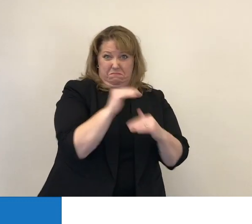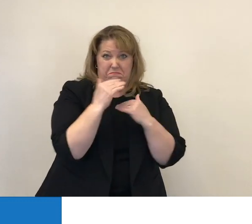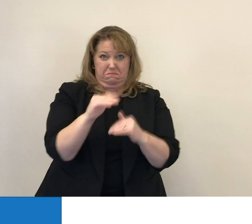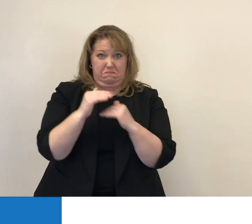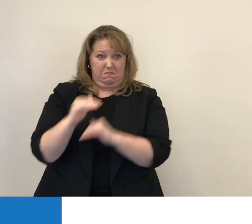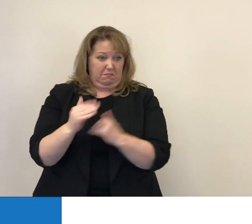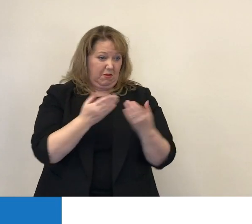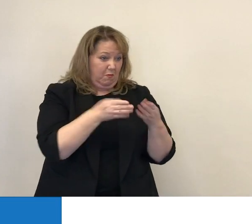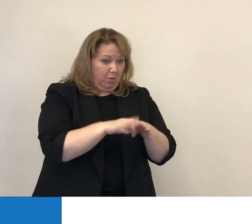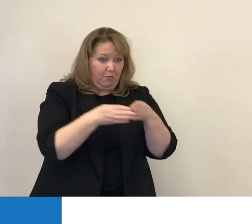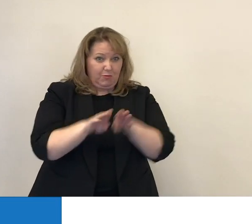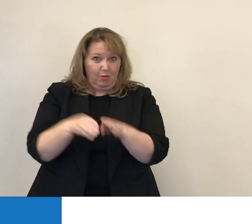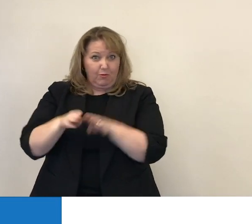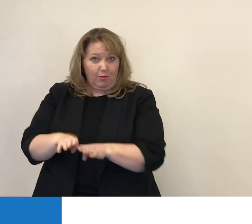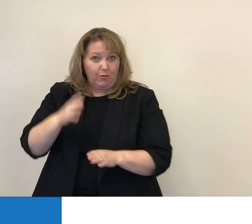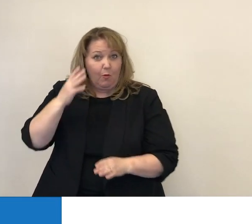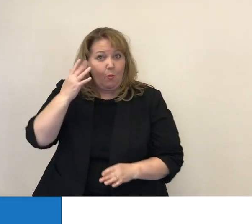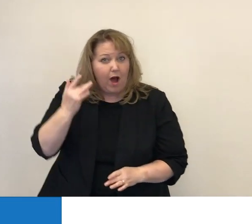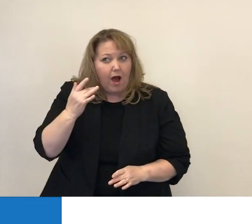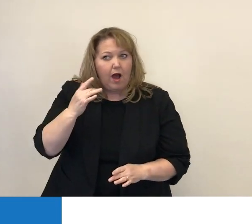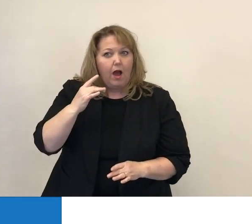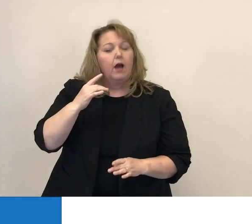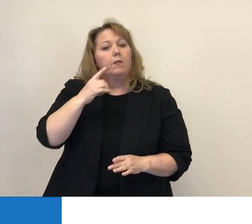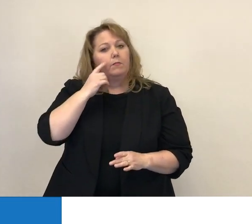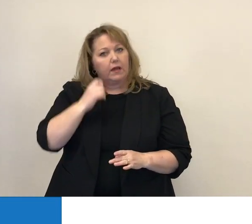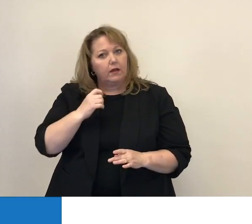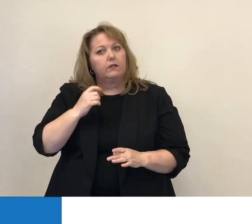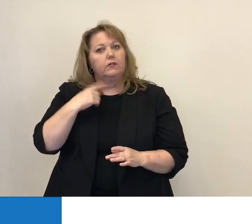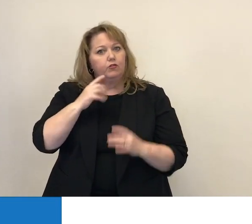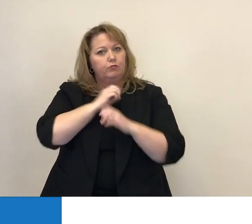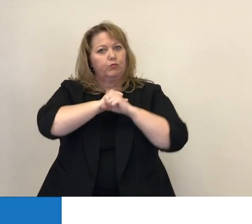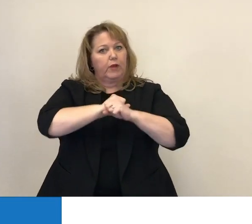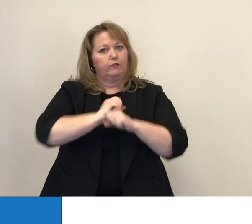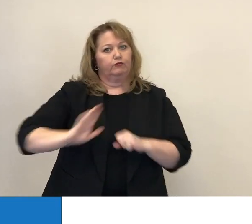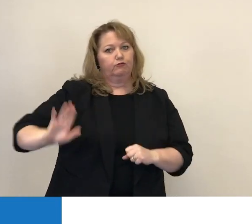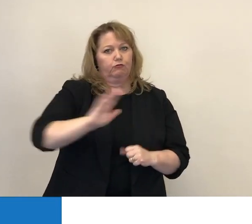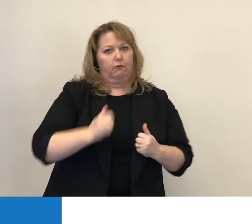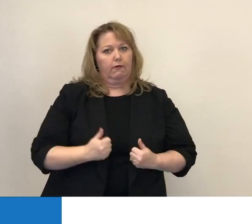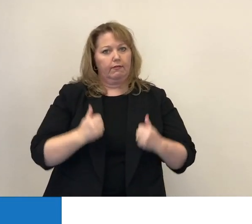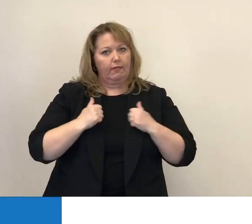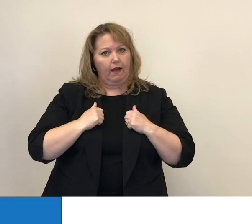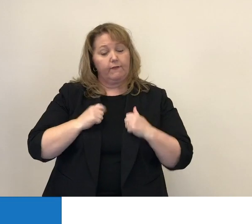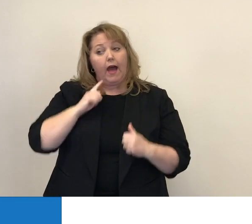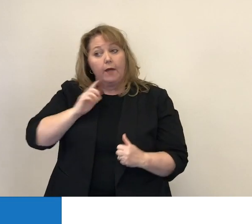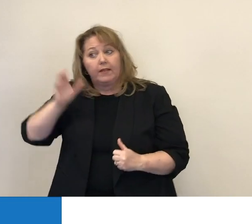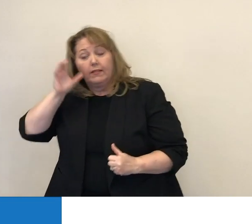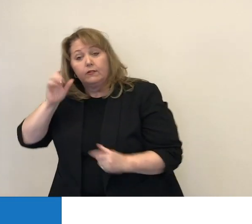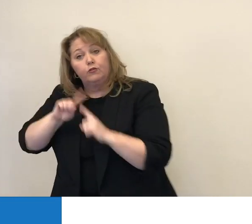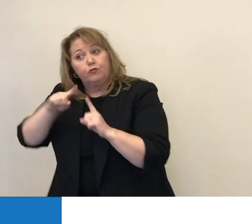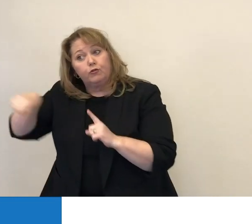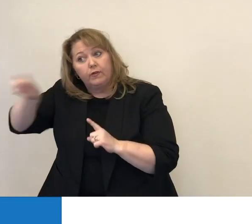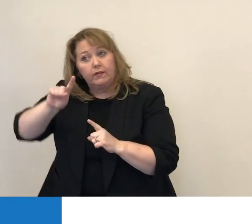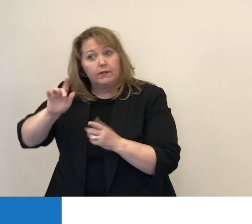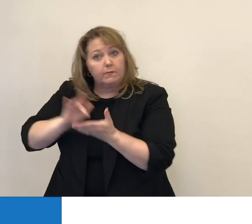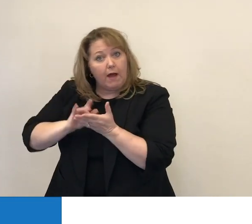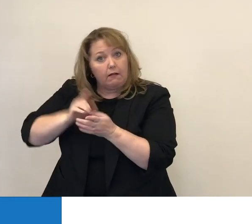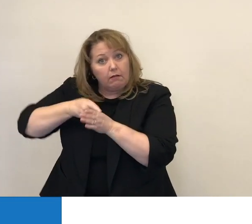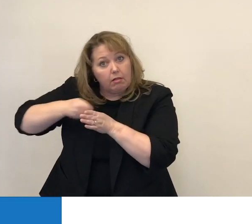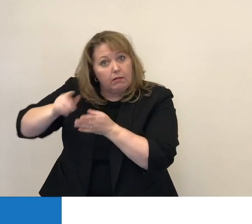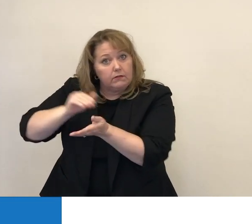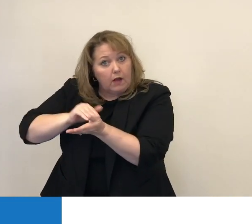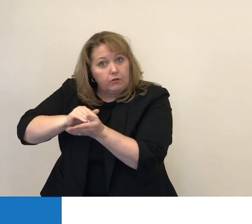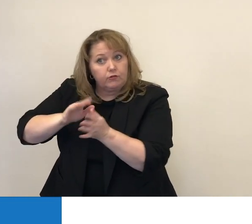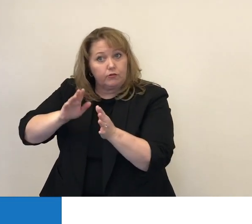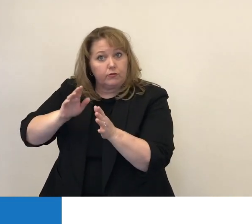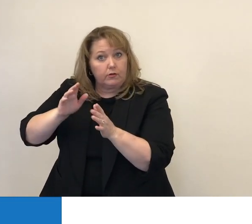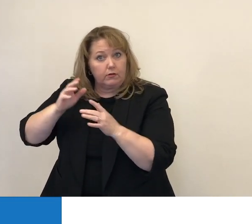take to protect lives. And here's the good news. The numbers I've been sharing with you show that Nevada has been doing a great